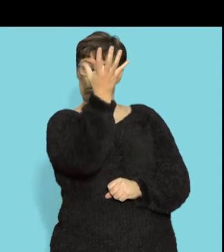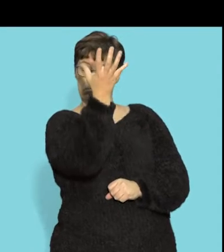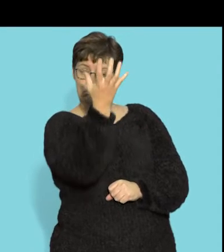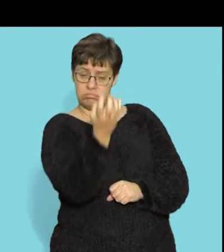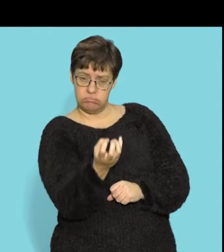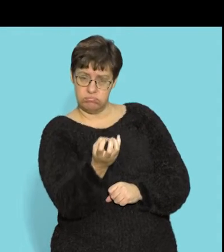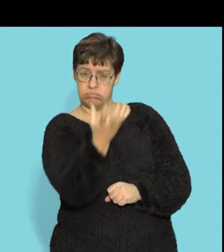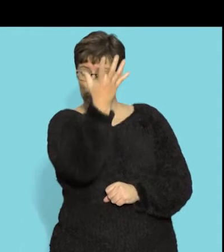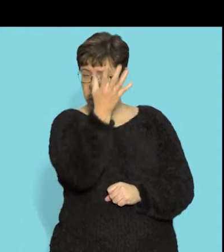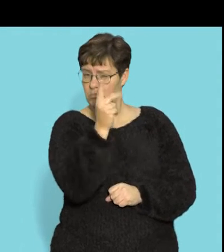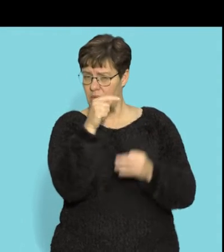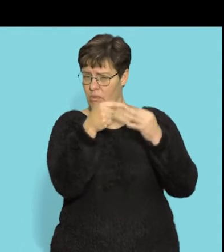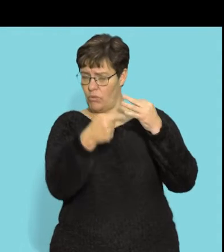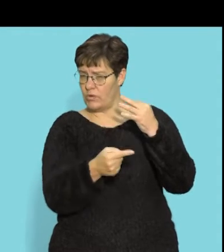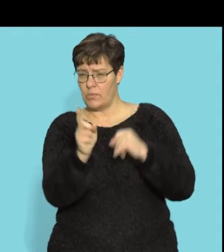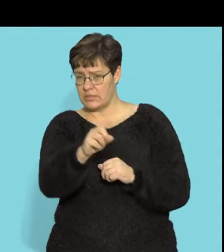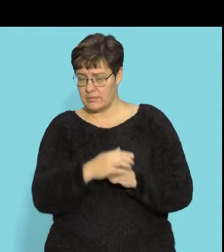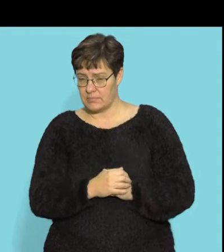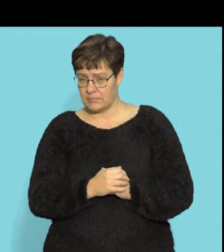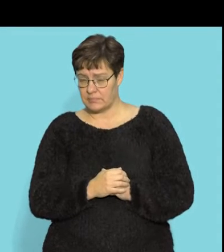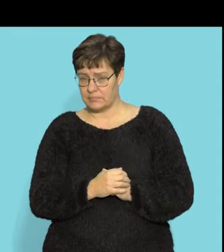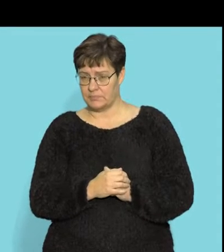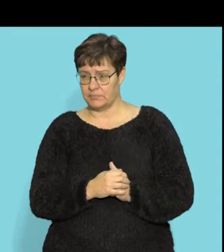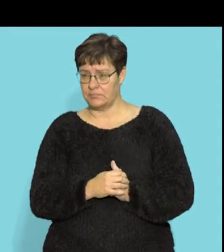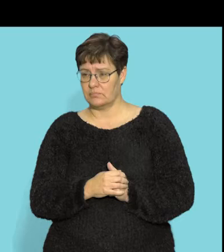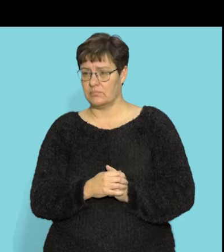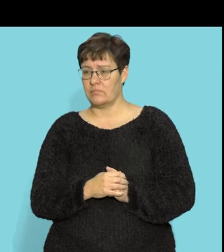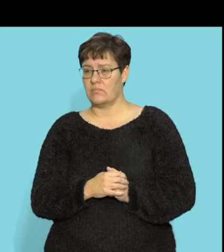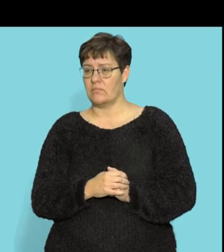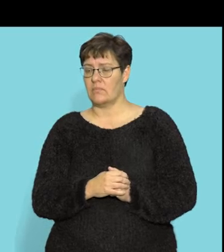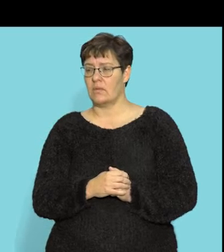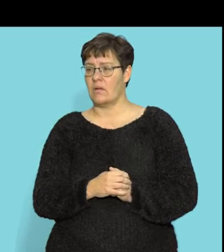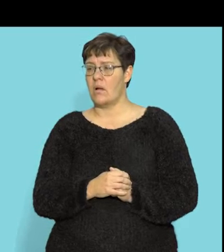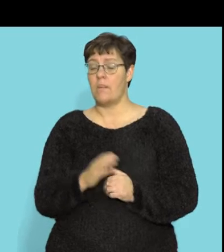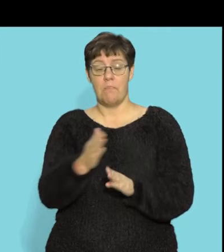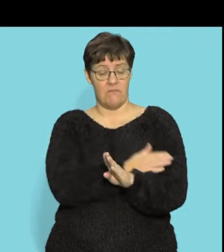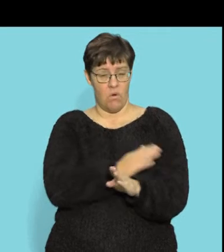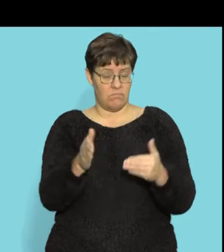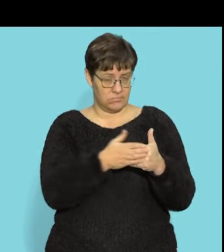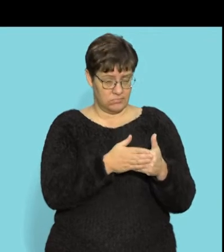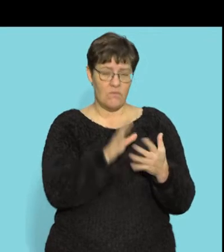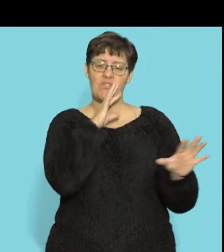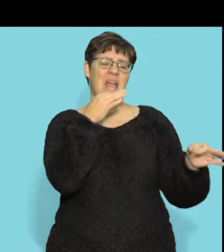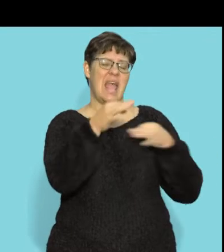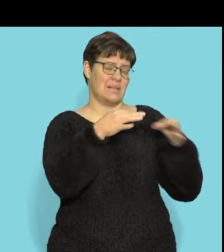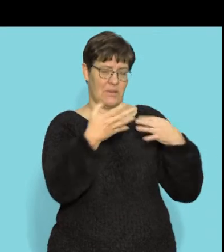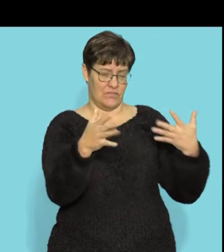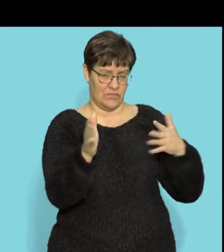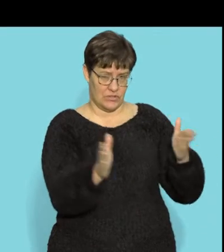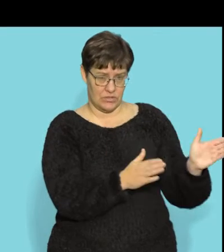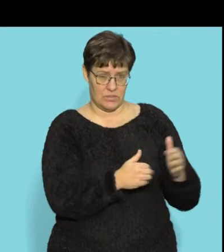brightness of the 3 light bulbs, right? So before S1 is closed, we have already gone through that. We're saying the